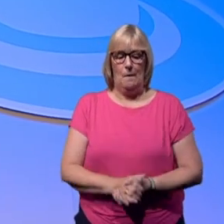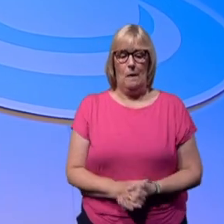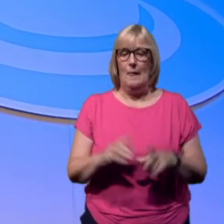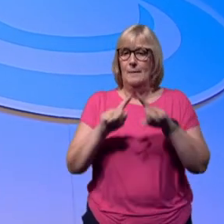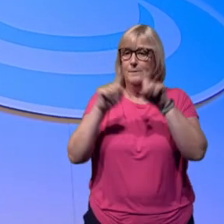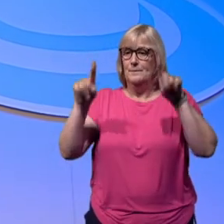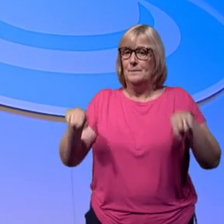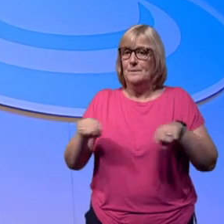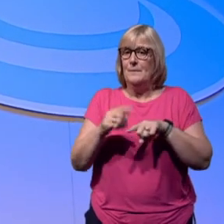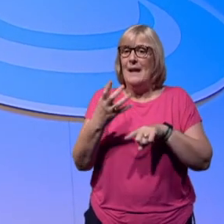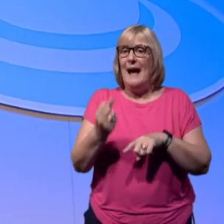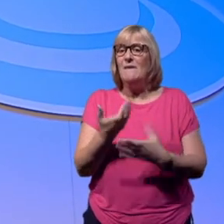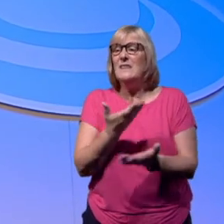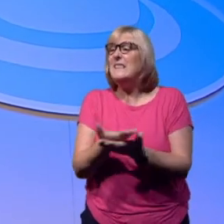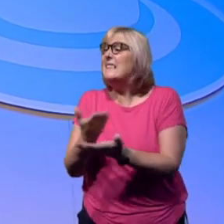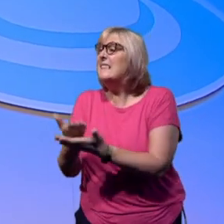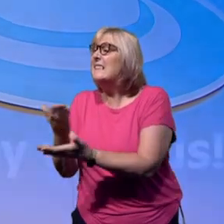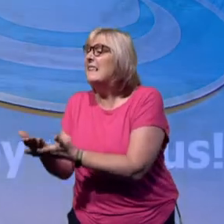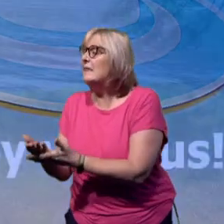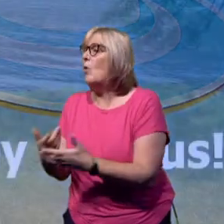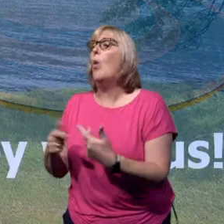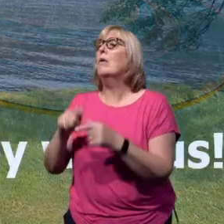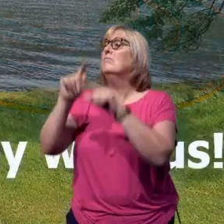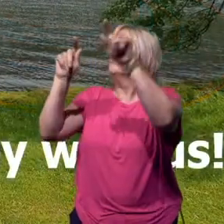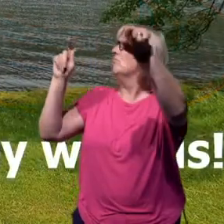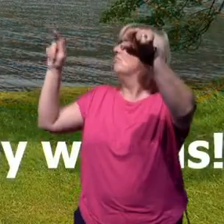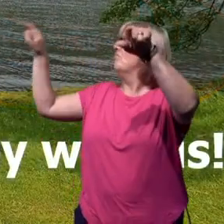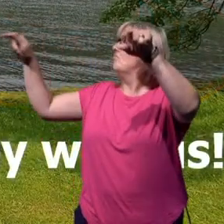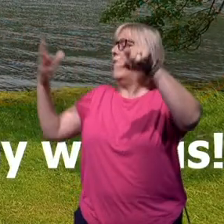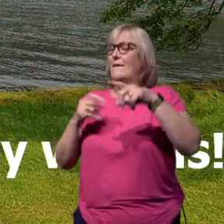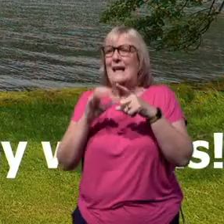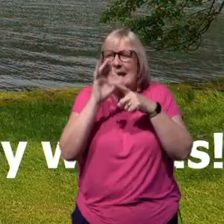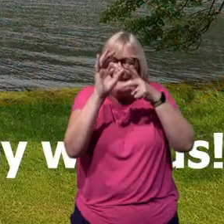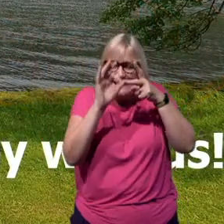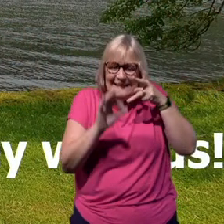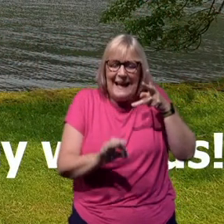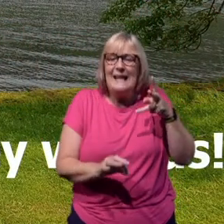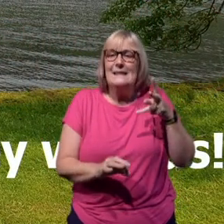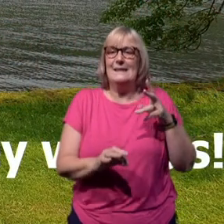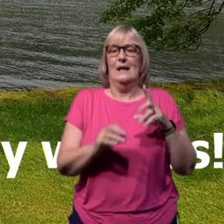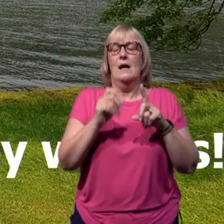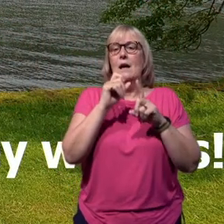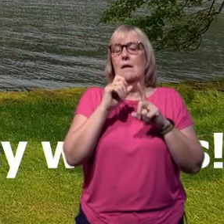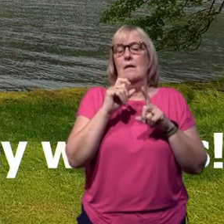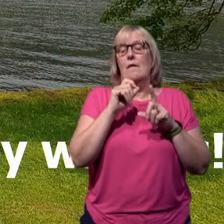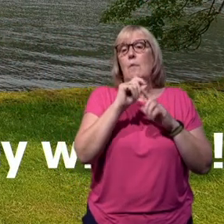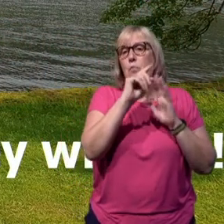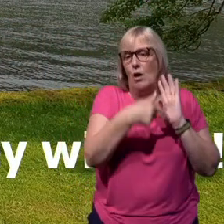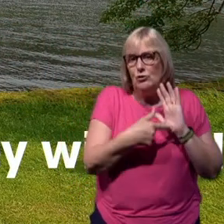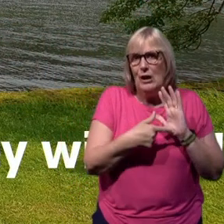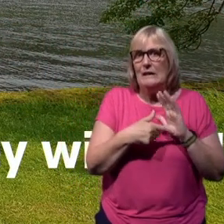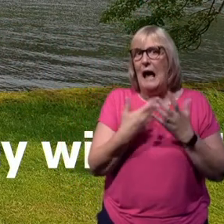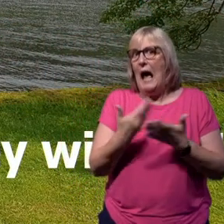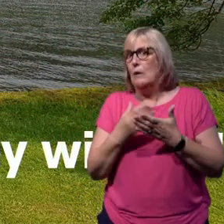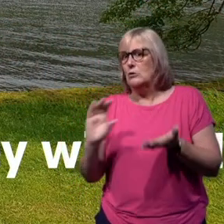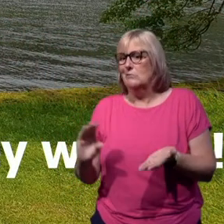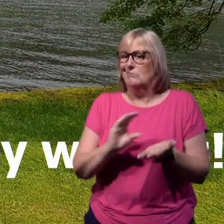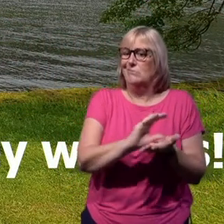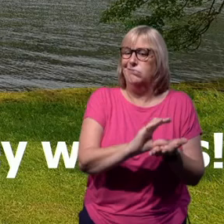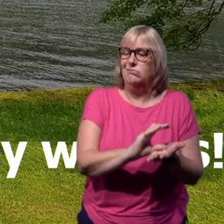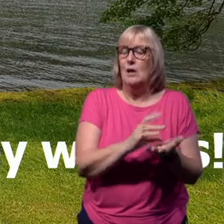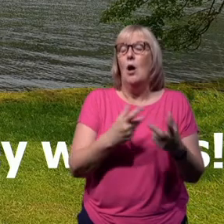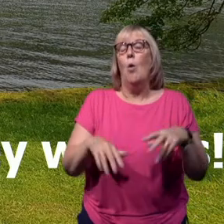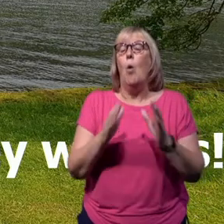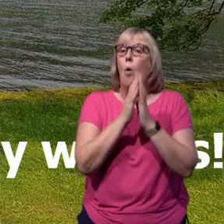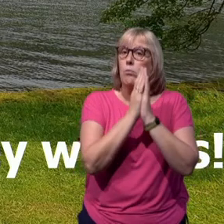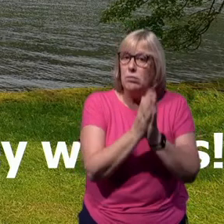are available, I think they're on your seats, but also at the back, and they have all the details of the Derwent Project in there and the ways that you can both